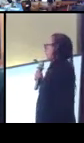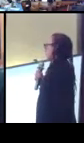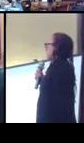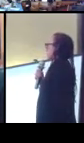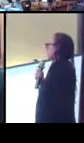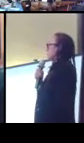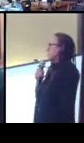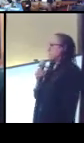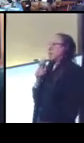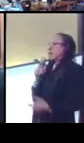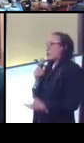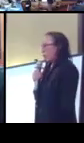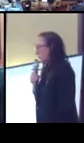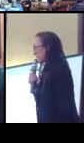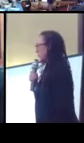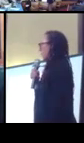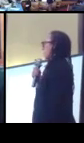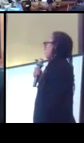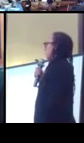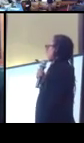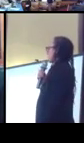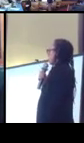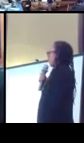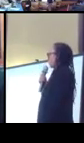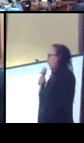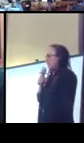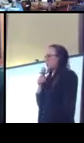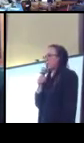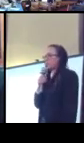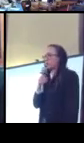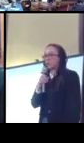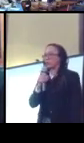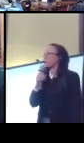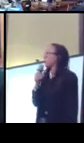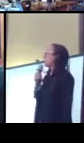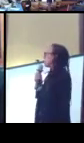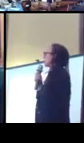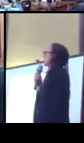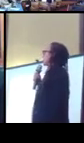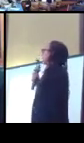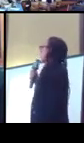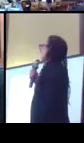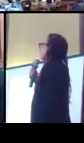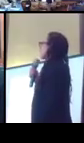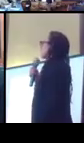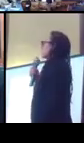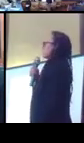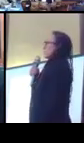time dedicated to this process. And we hope that this plan reflects those vision, aspirations, and goals for the future.